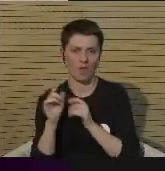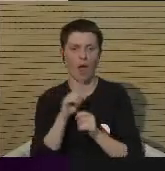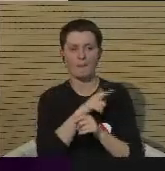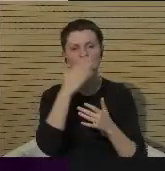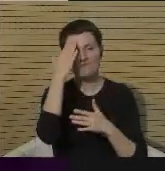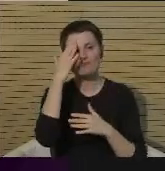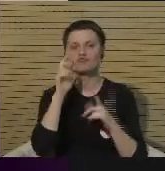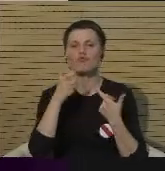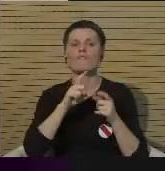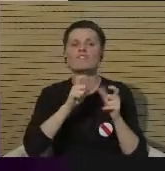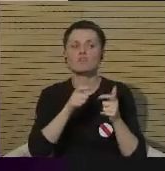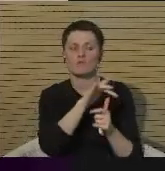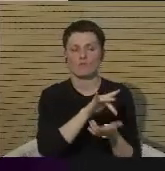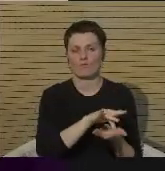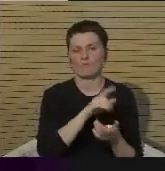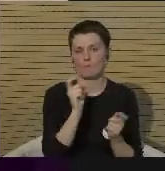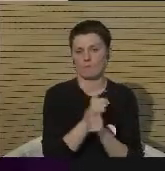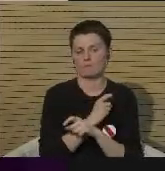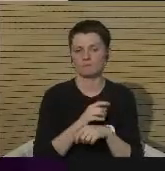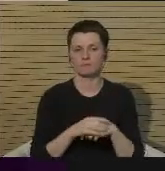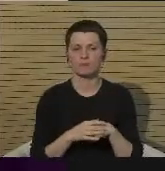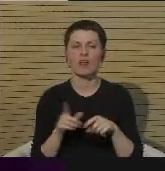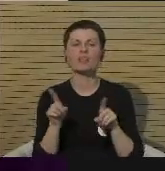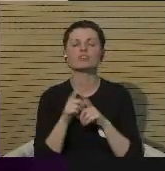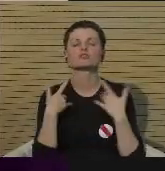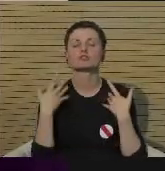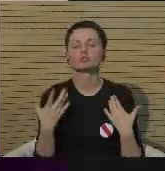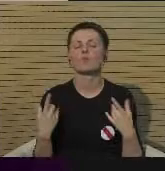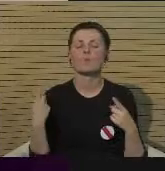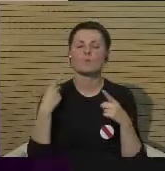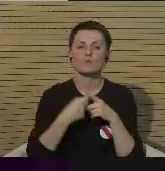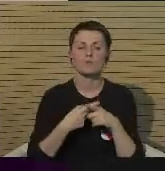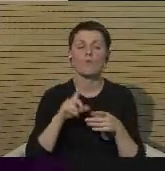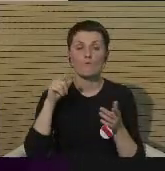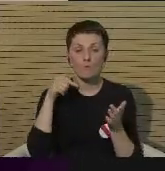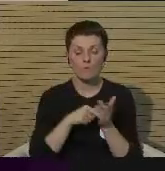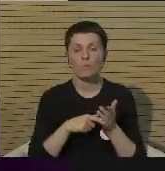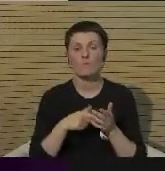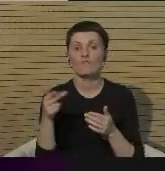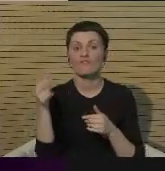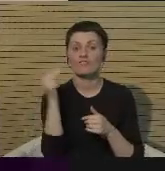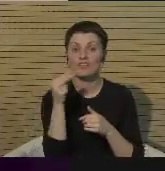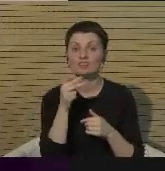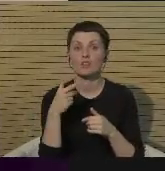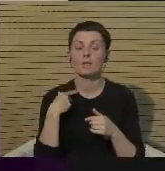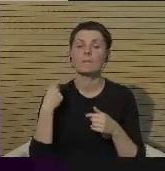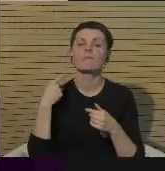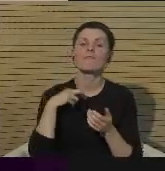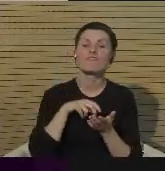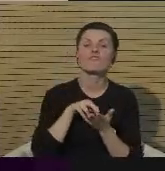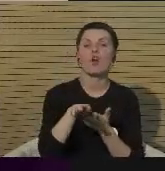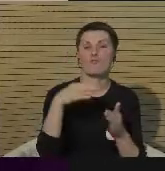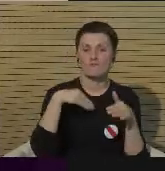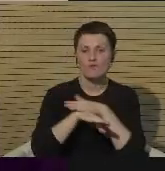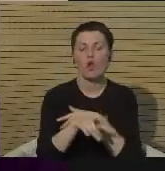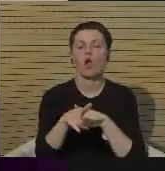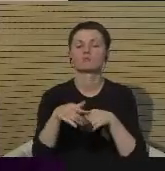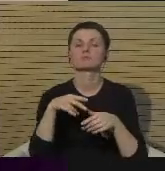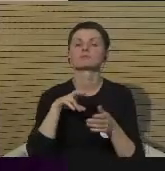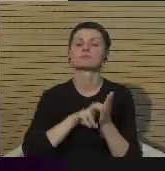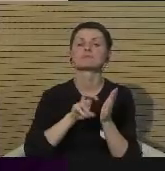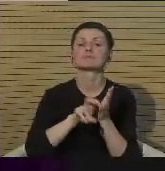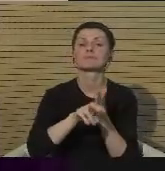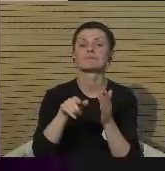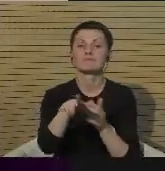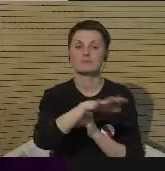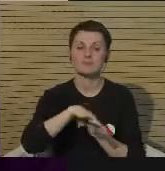familiarized with opposition telegram channels and others. They really want to know what's going on. So whenever we leave